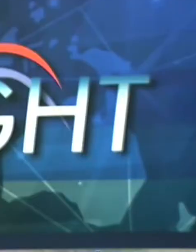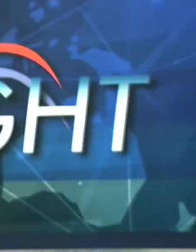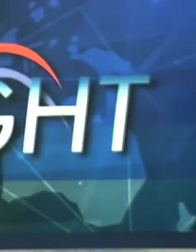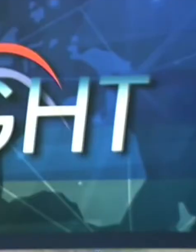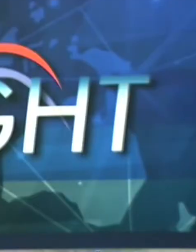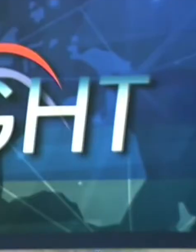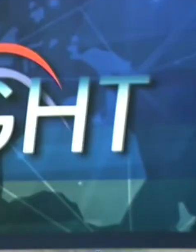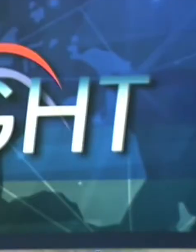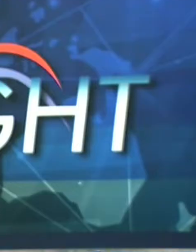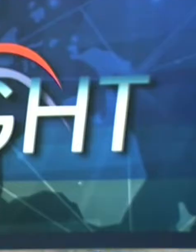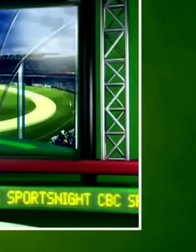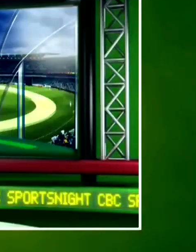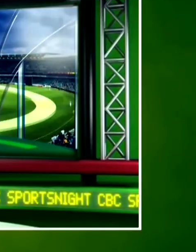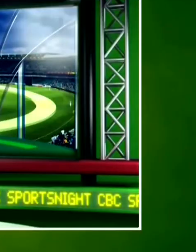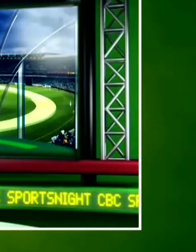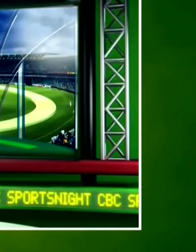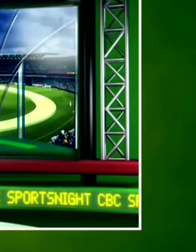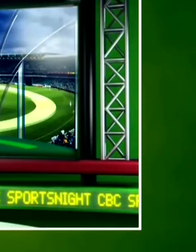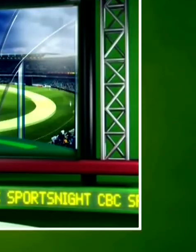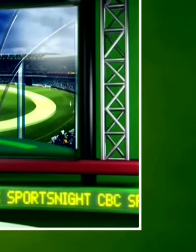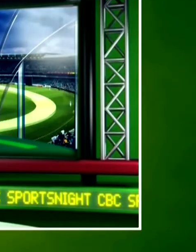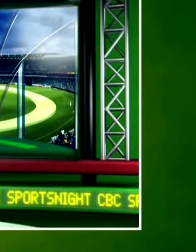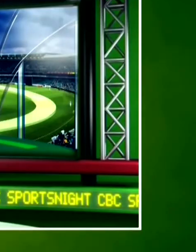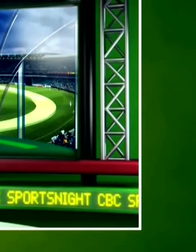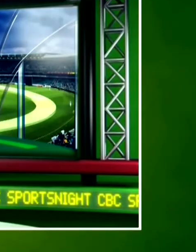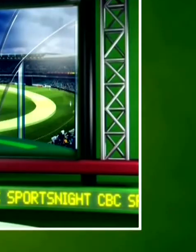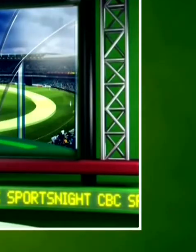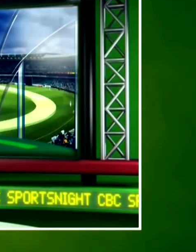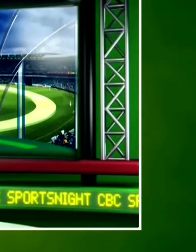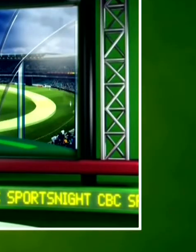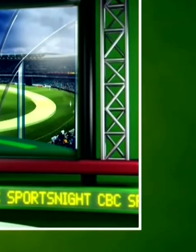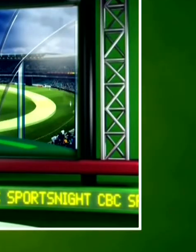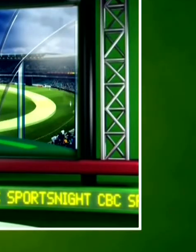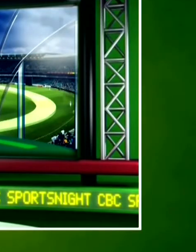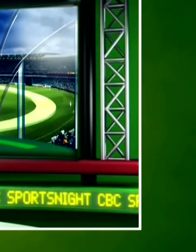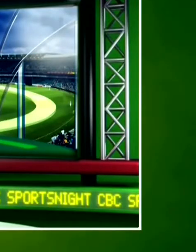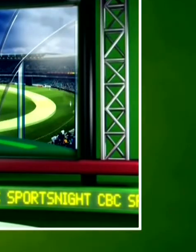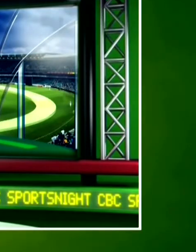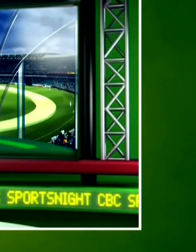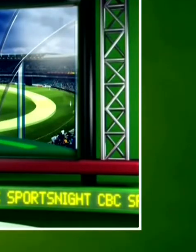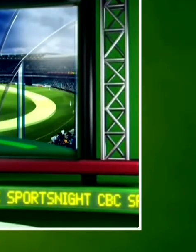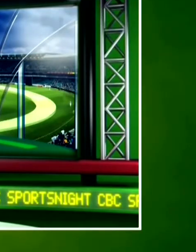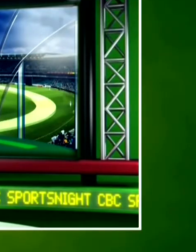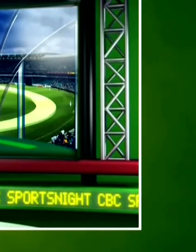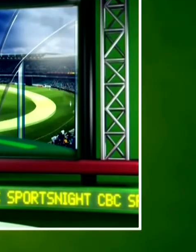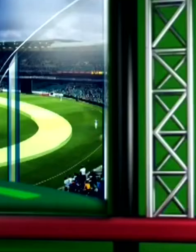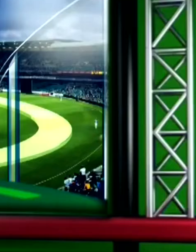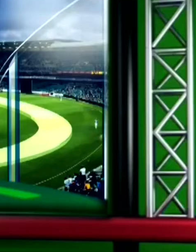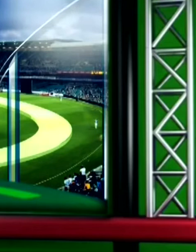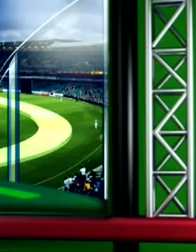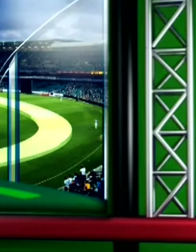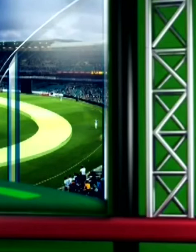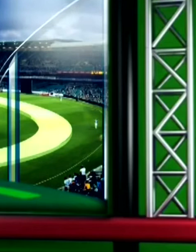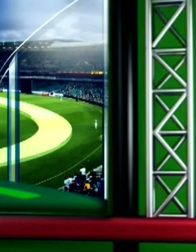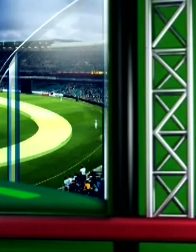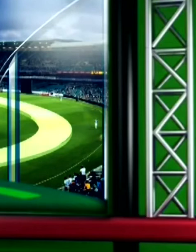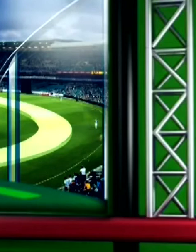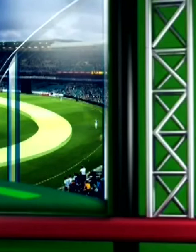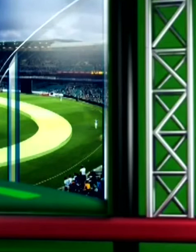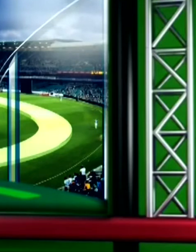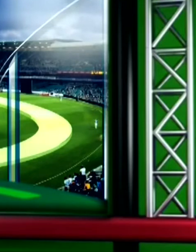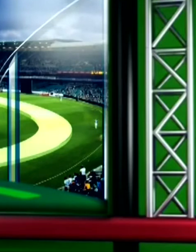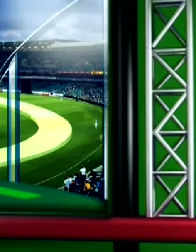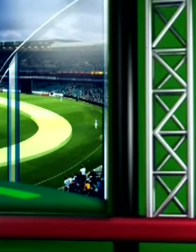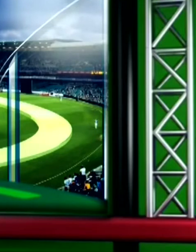Okay, we head back on over to the sports studio now, and welcome back Damien Best. What do you have for us in the second half? We can continue with this one, Shane. Two Barbadian athletes, Roland